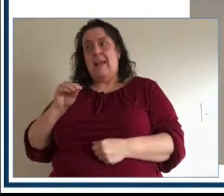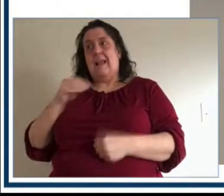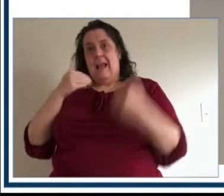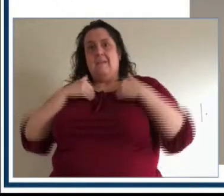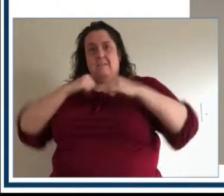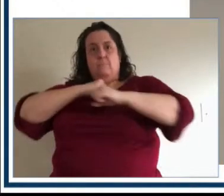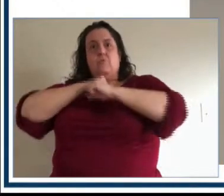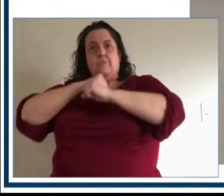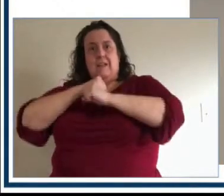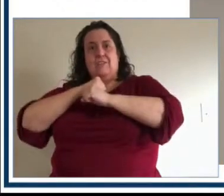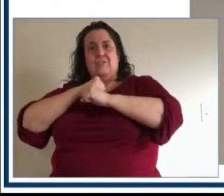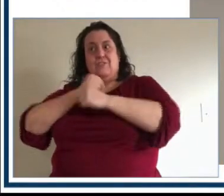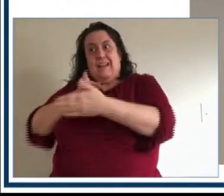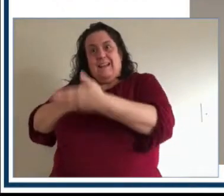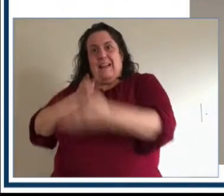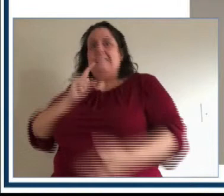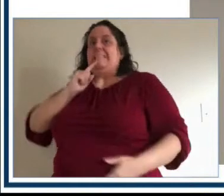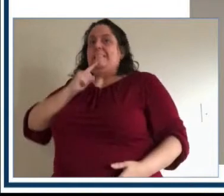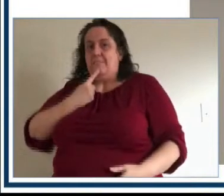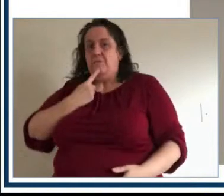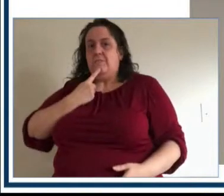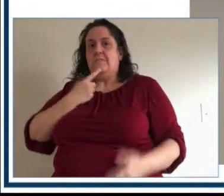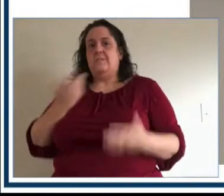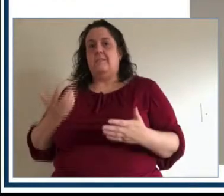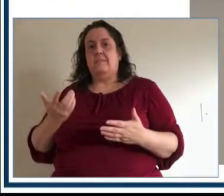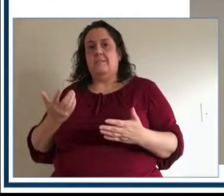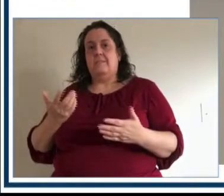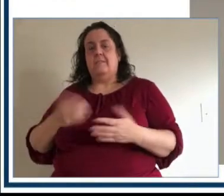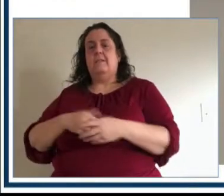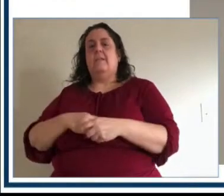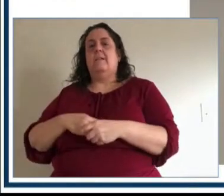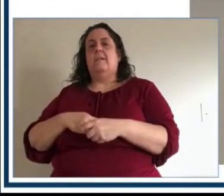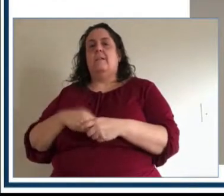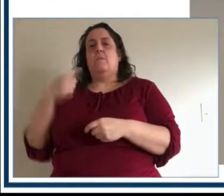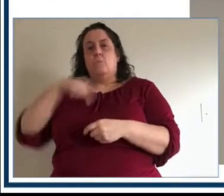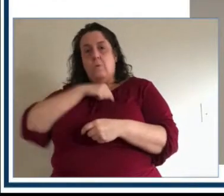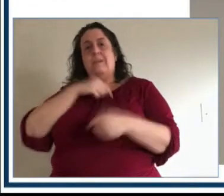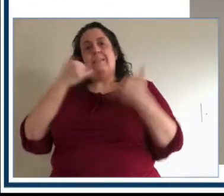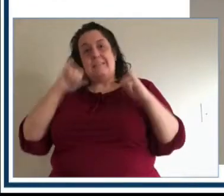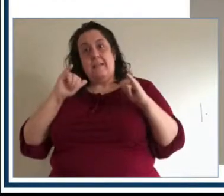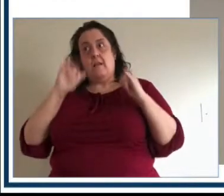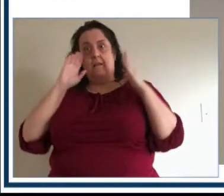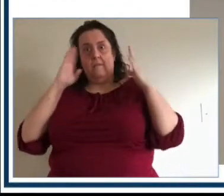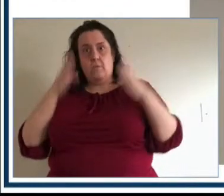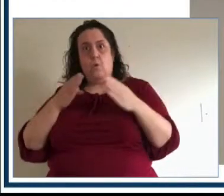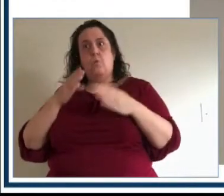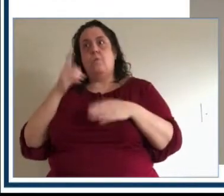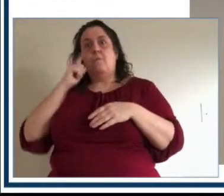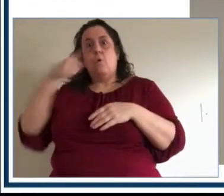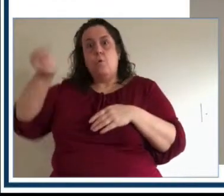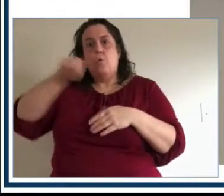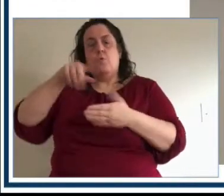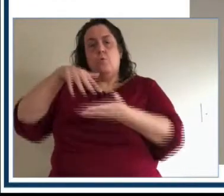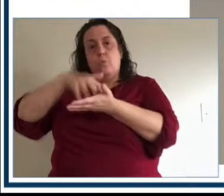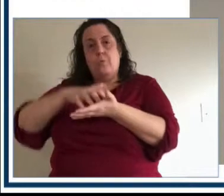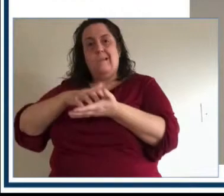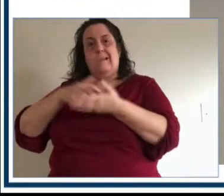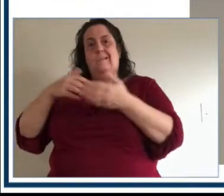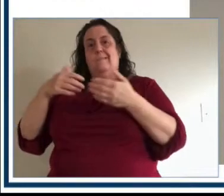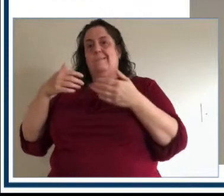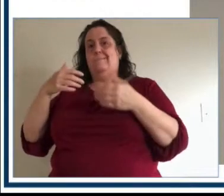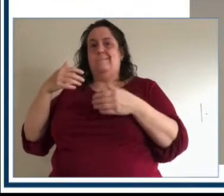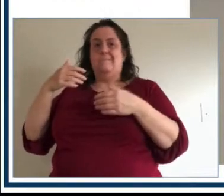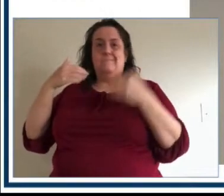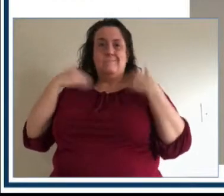doesn't mean that we don't now have to focus on third doses, on for those immune compromised, booster doses for those who